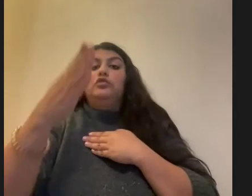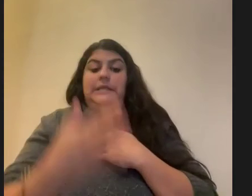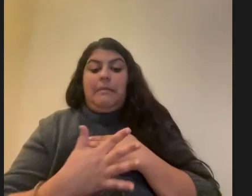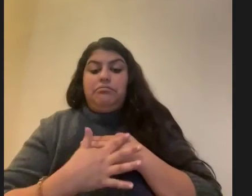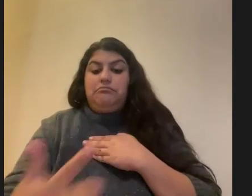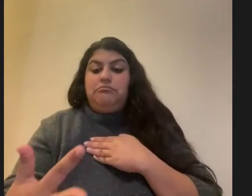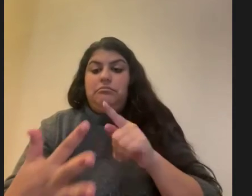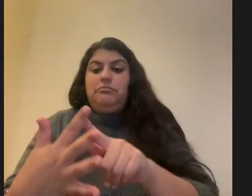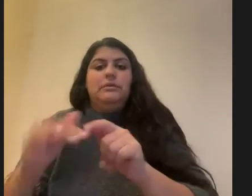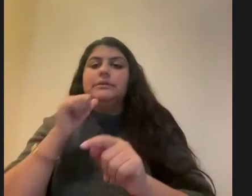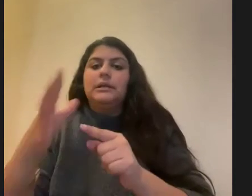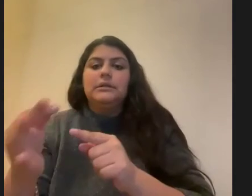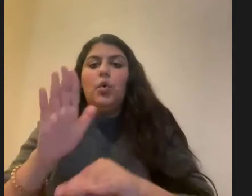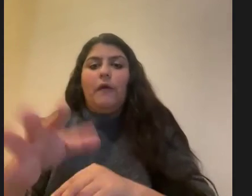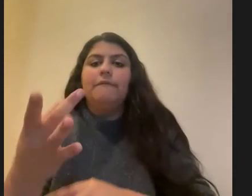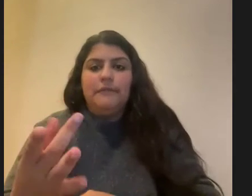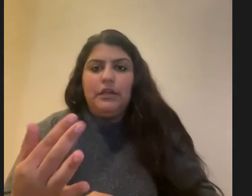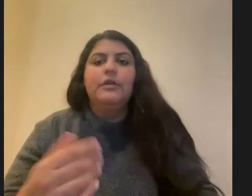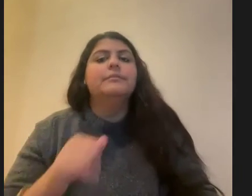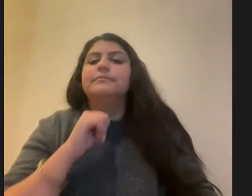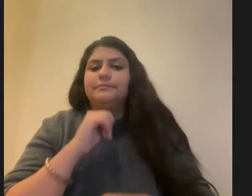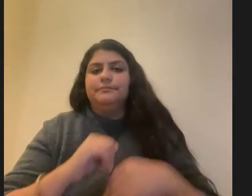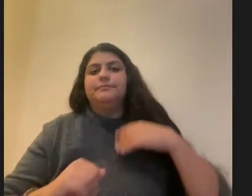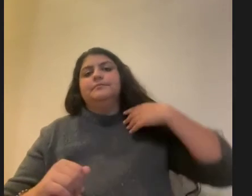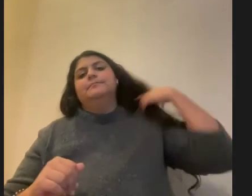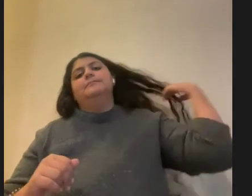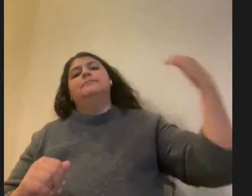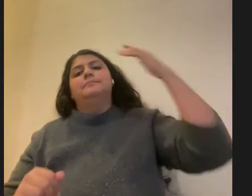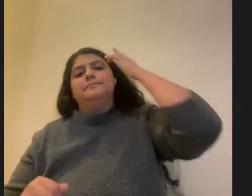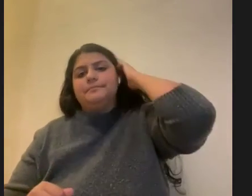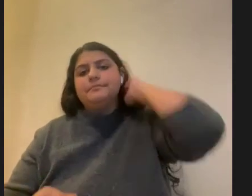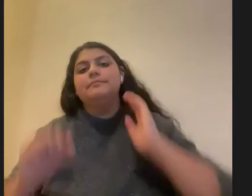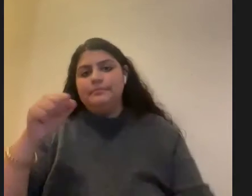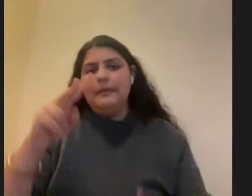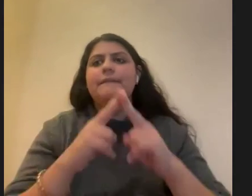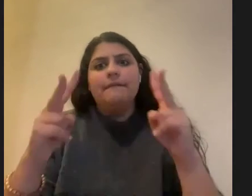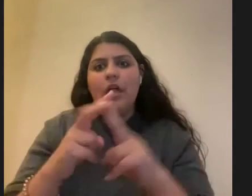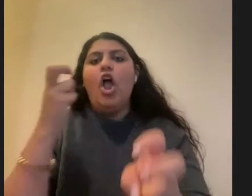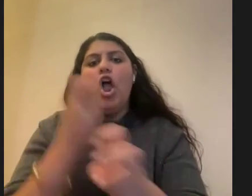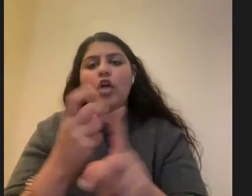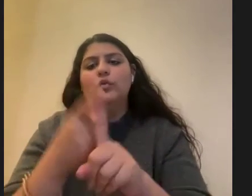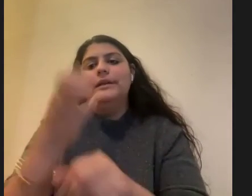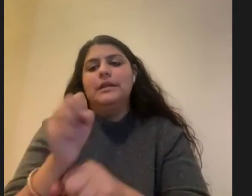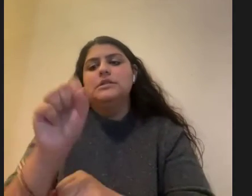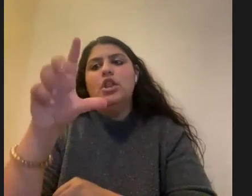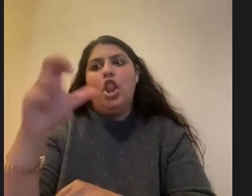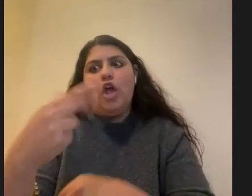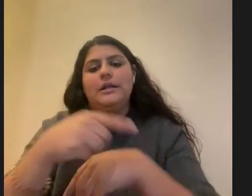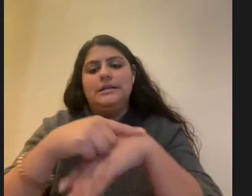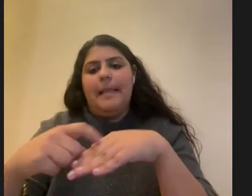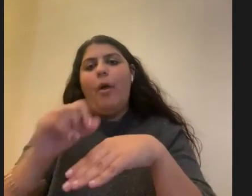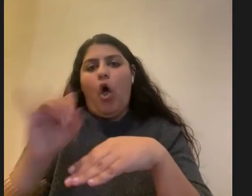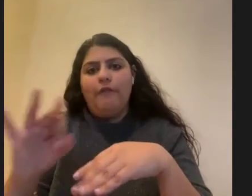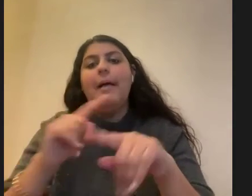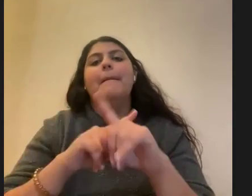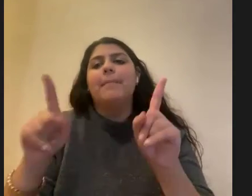stays on the octopus. Like it doesn't really come off on your hands. Yeah, it is really, really hard to get slug slime off. Yeah. And it is Mhm. just not hard at